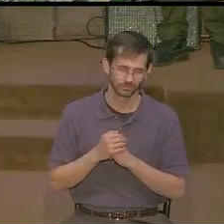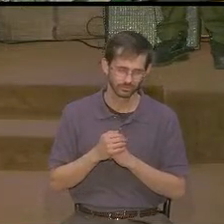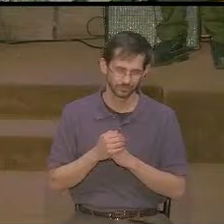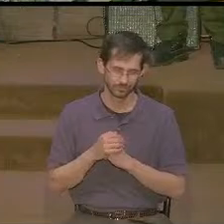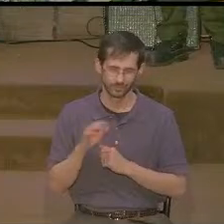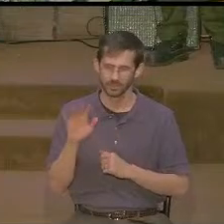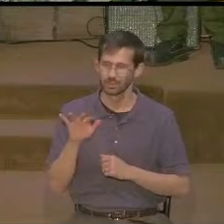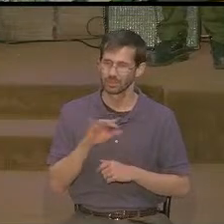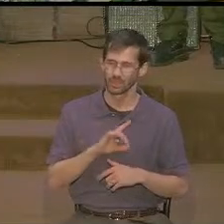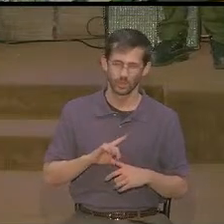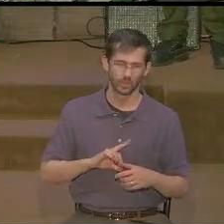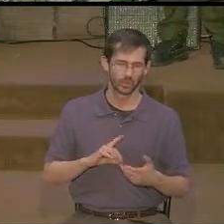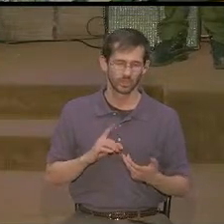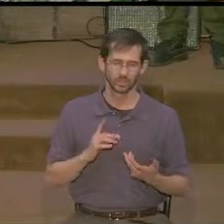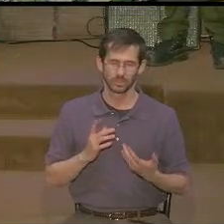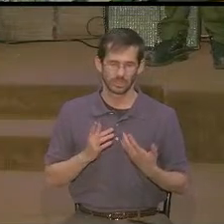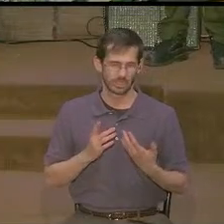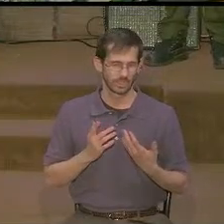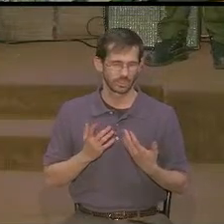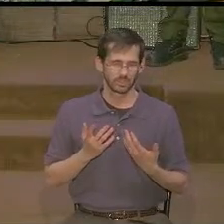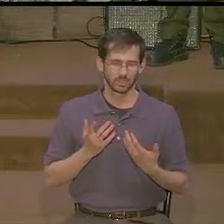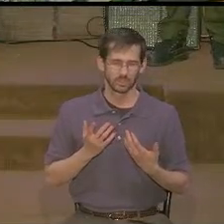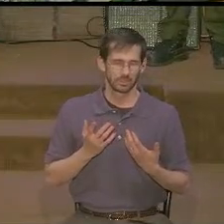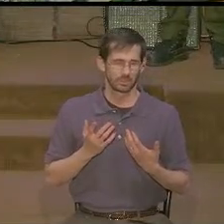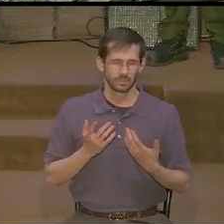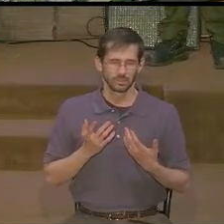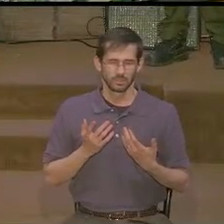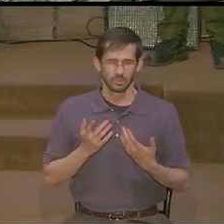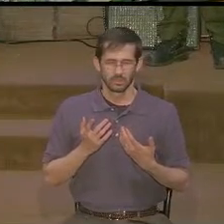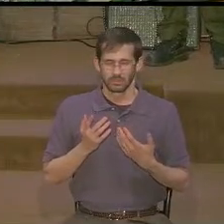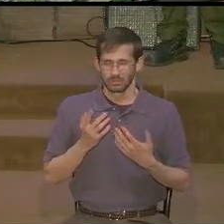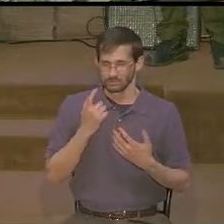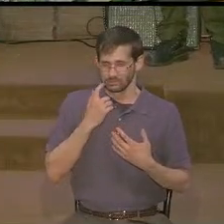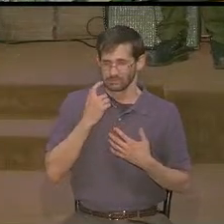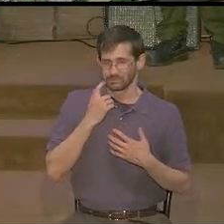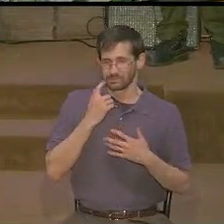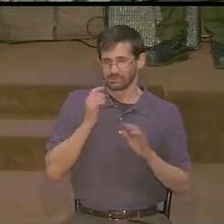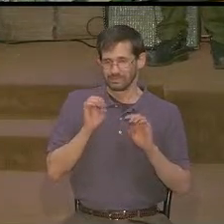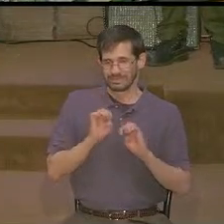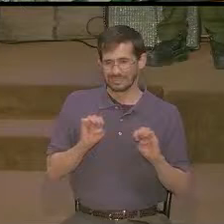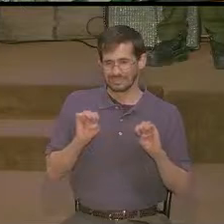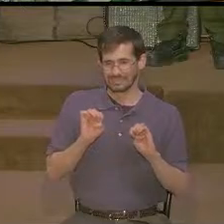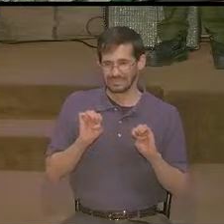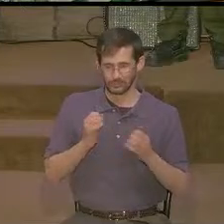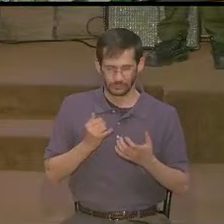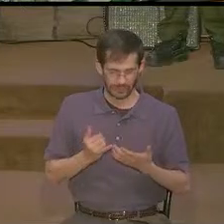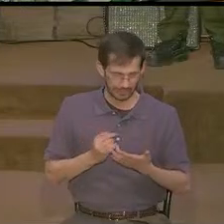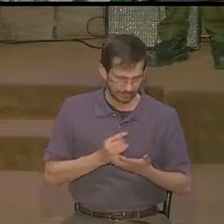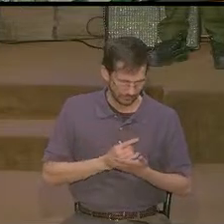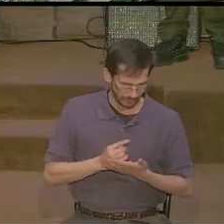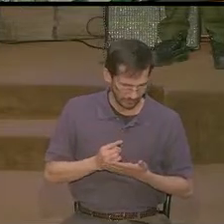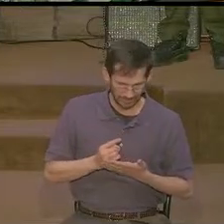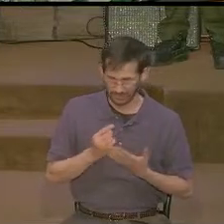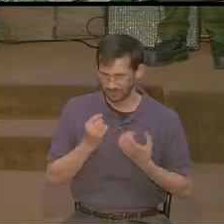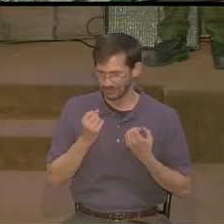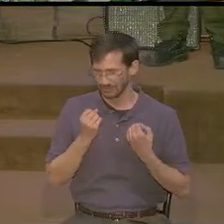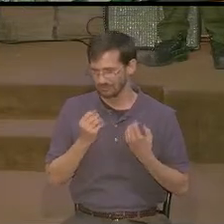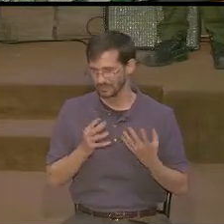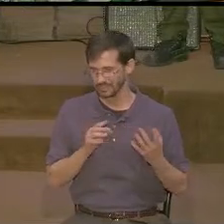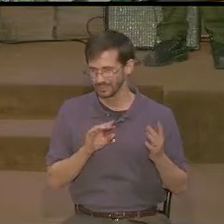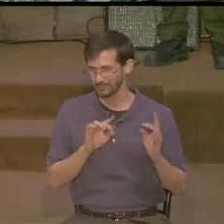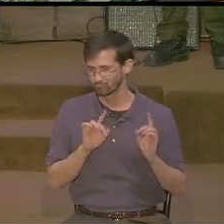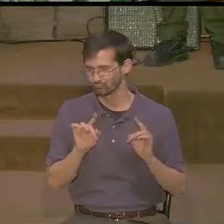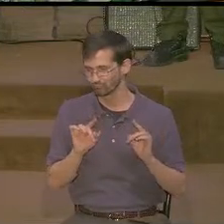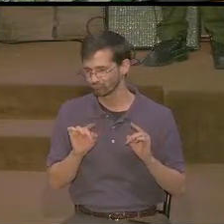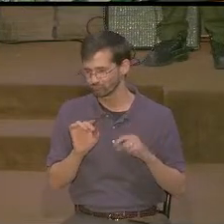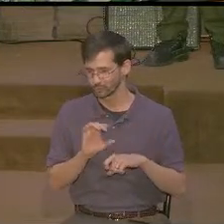Lord, even on the week after Easter, God, many, Lord, have come to church on Easter Sunday,